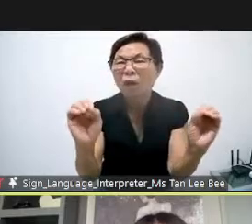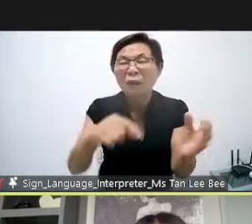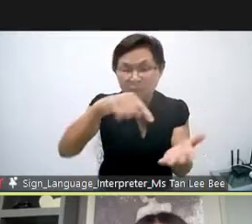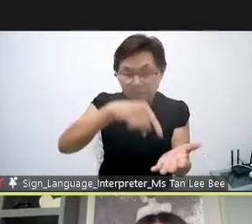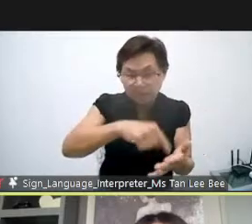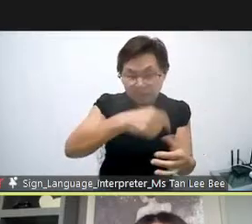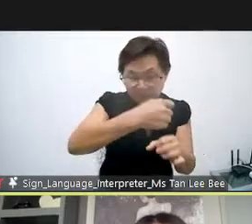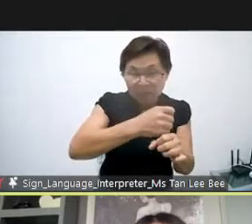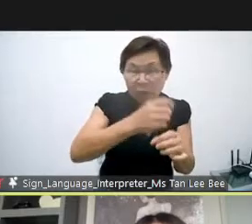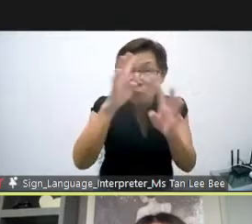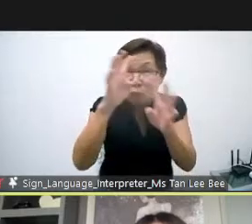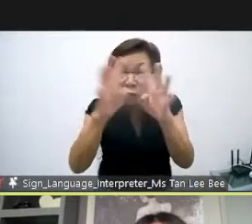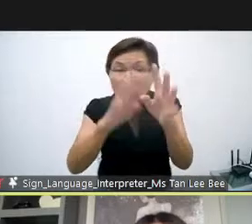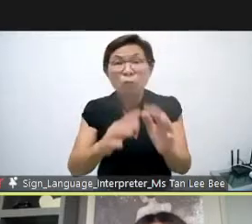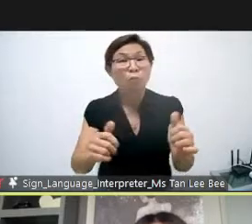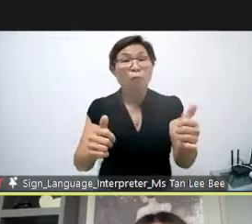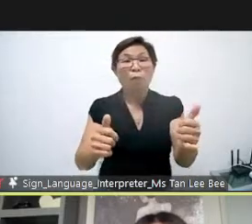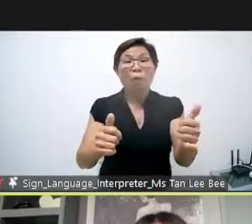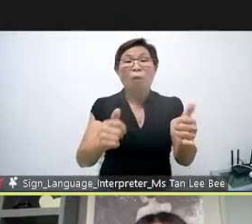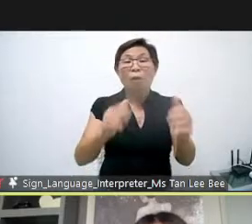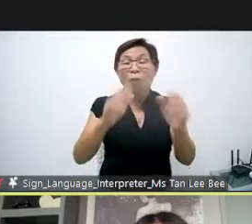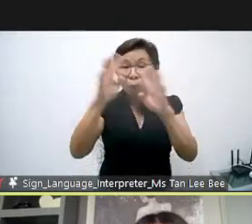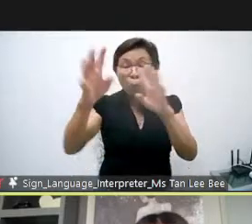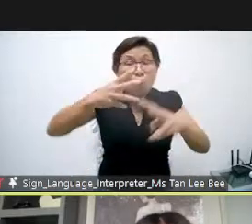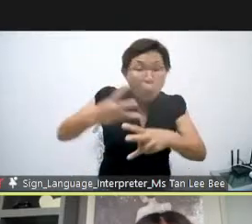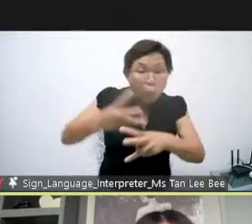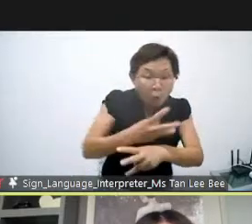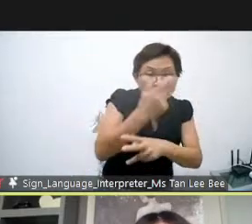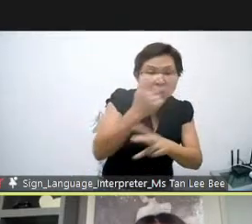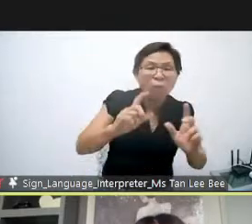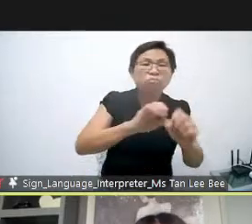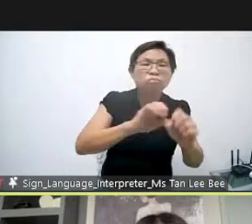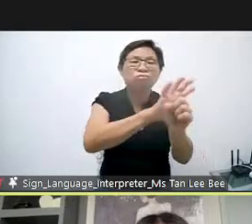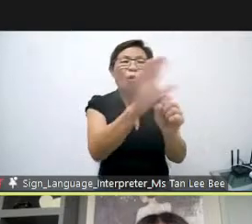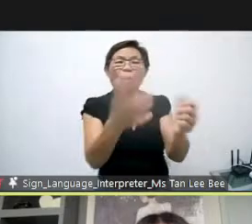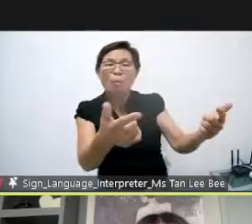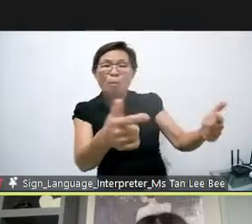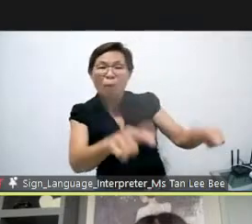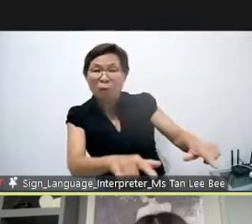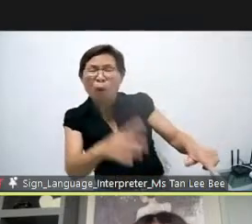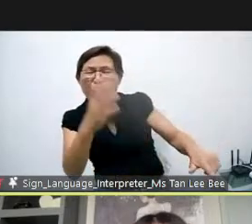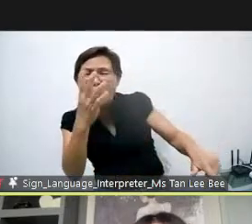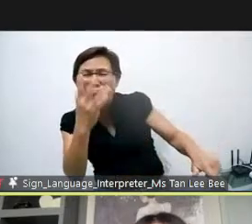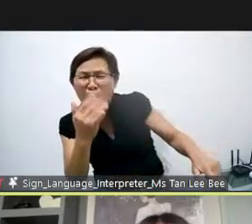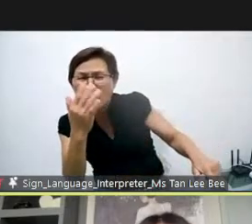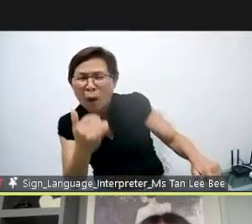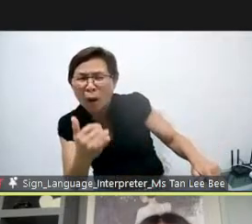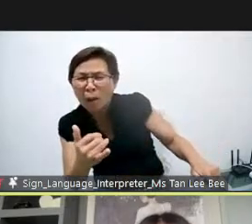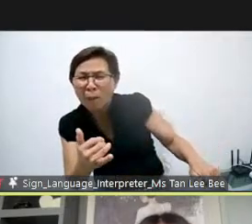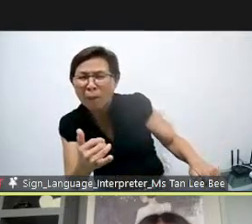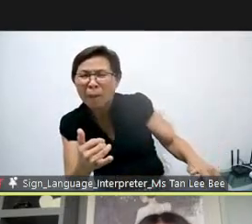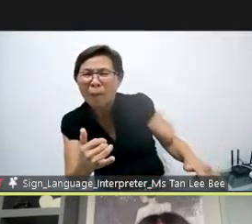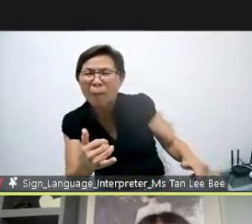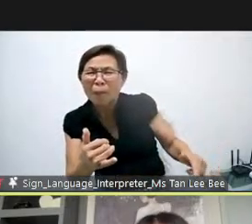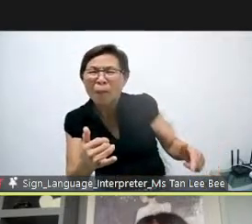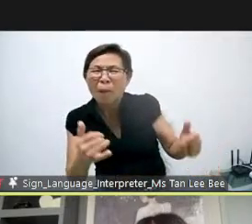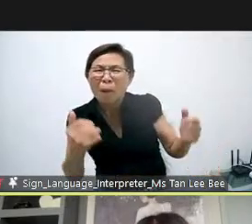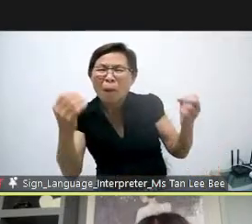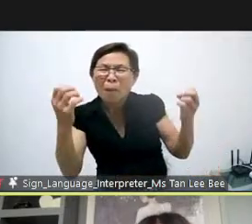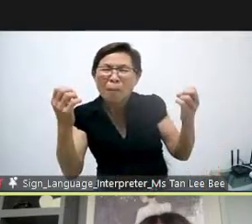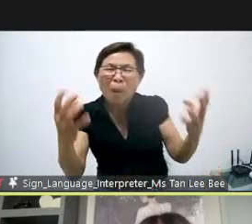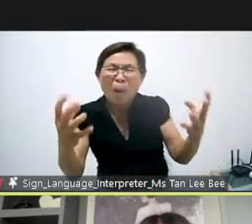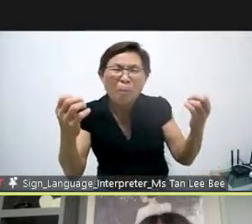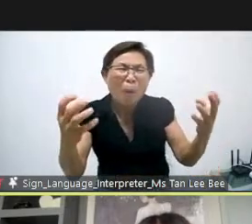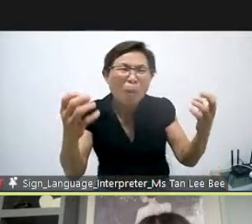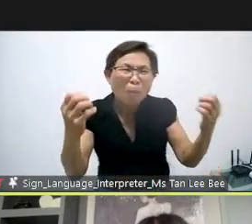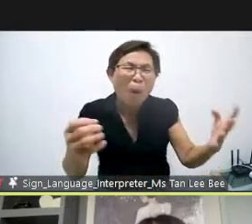worse because of COVID-19. Why there are myriads of PWD desperate for jobs